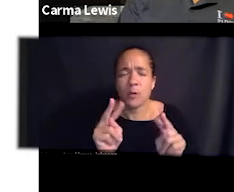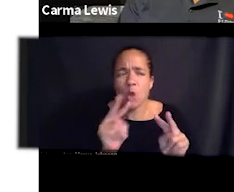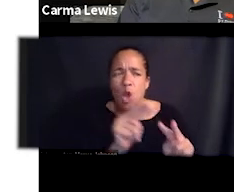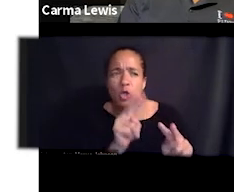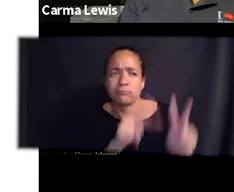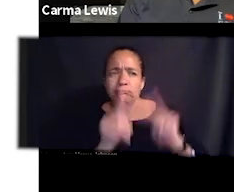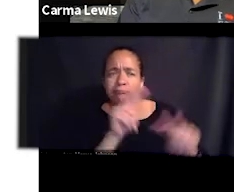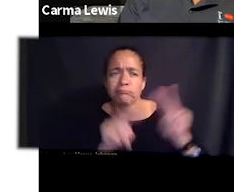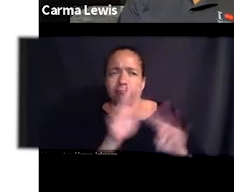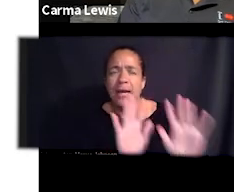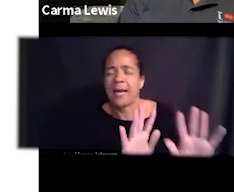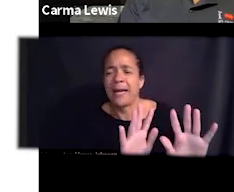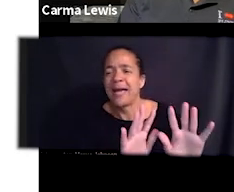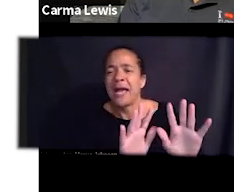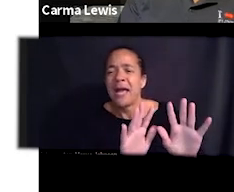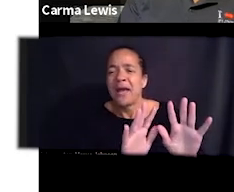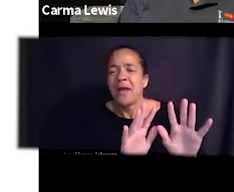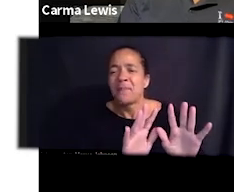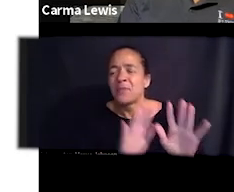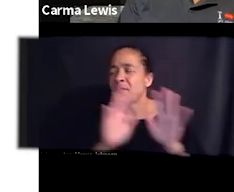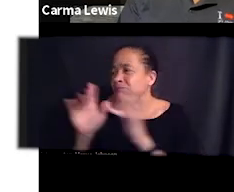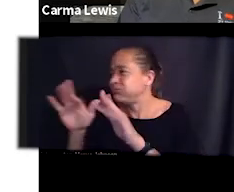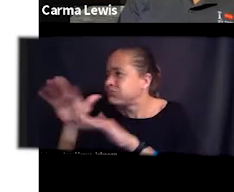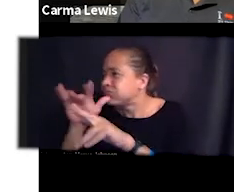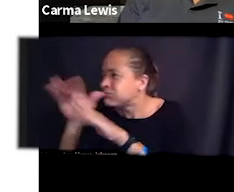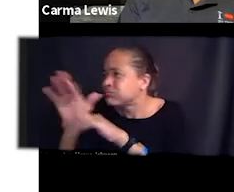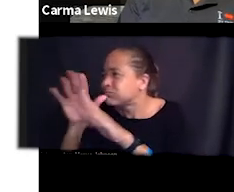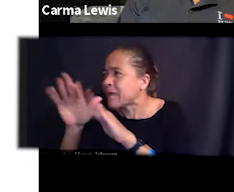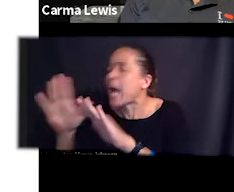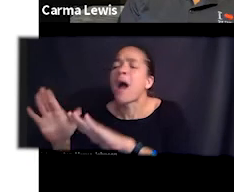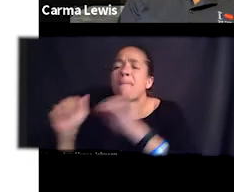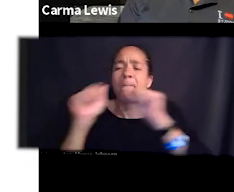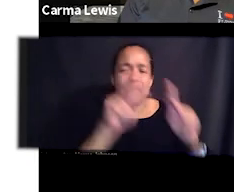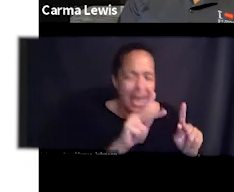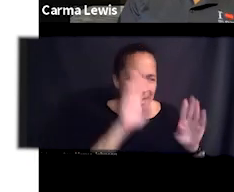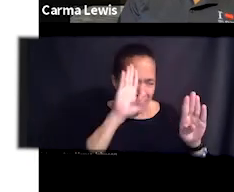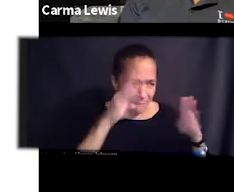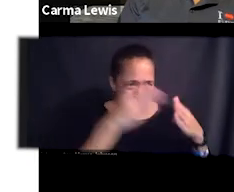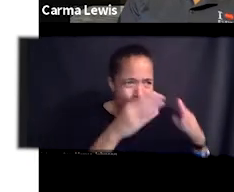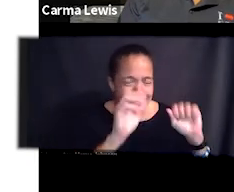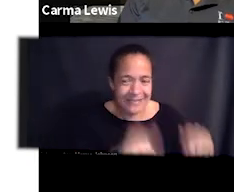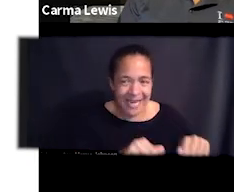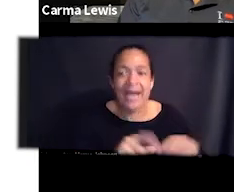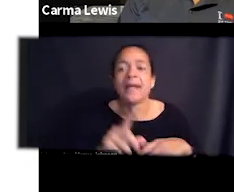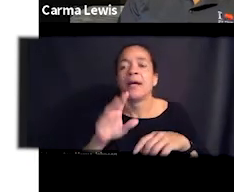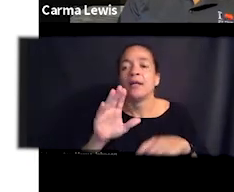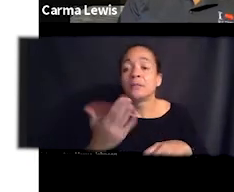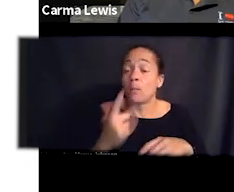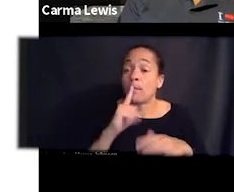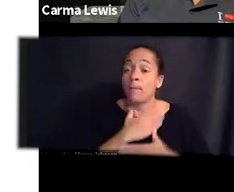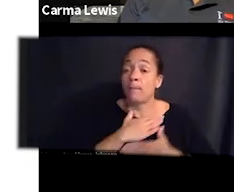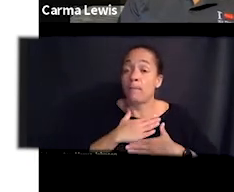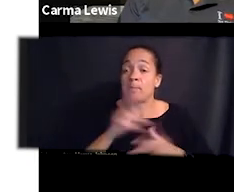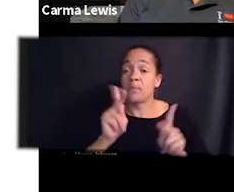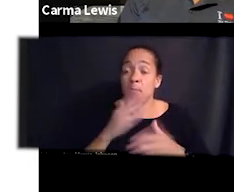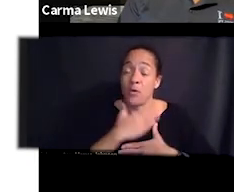and go back at another time in order to focus on it a lot better. So people appreciated that their